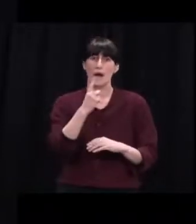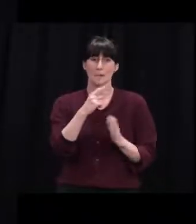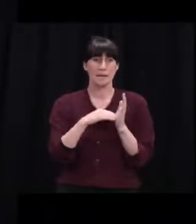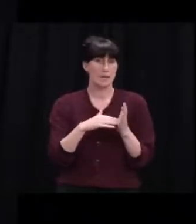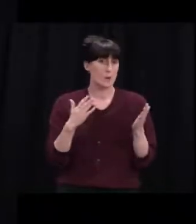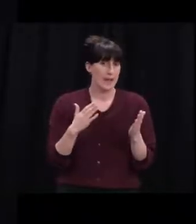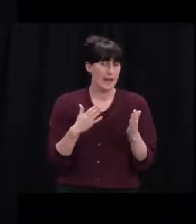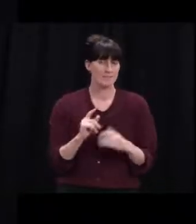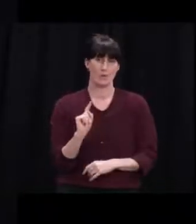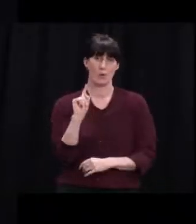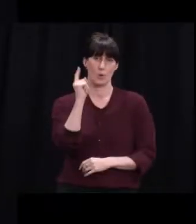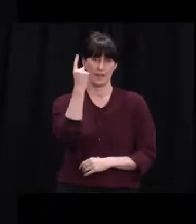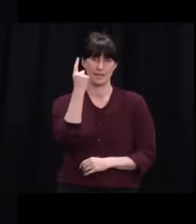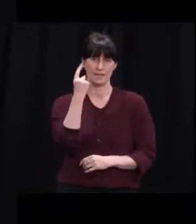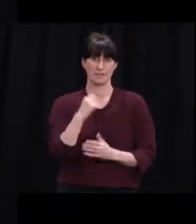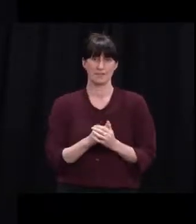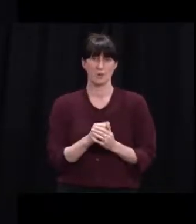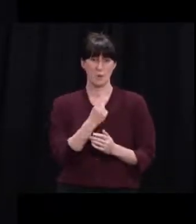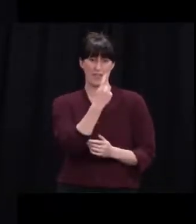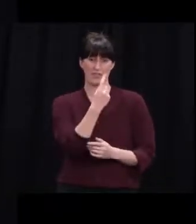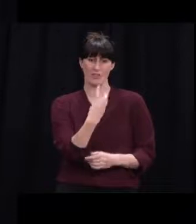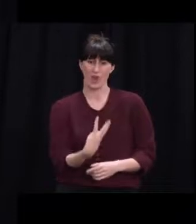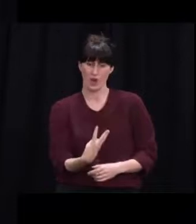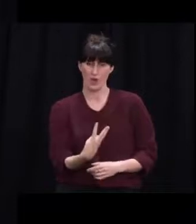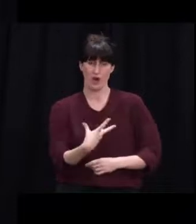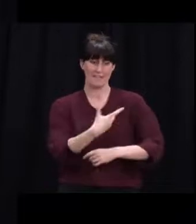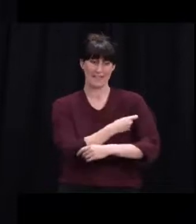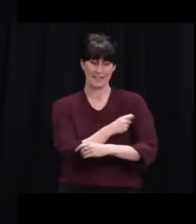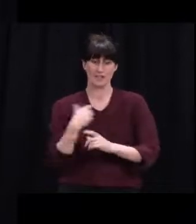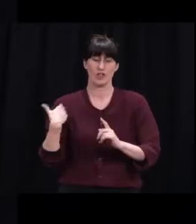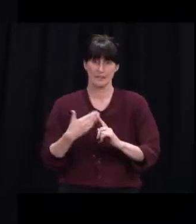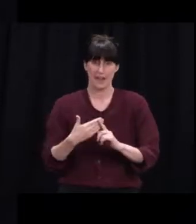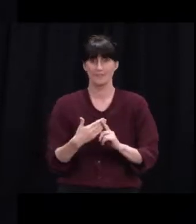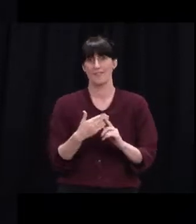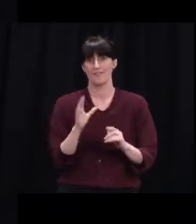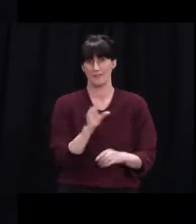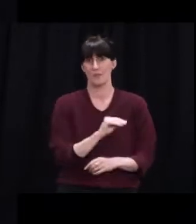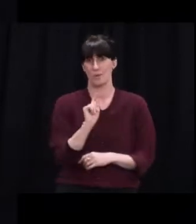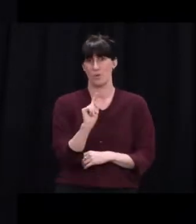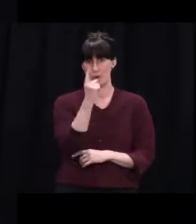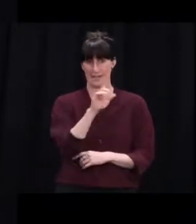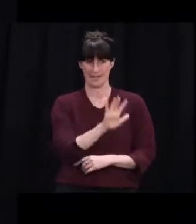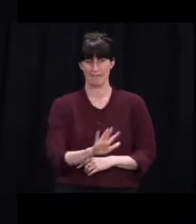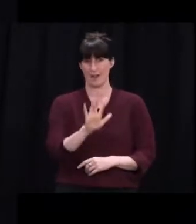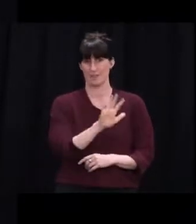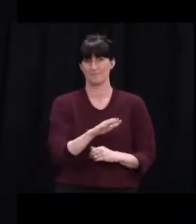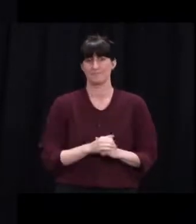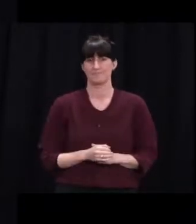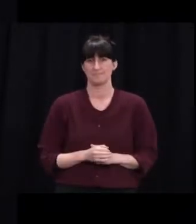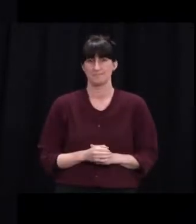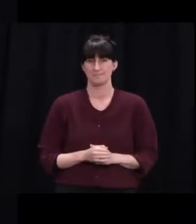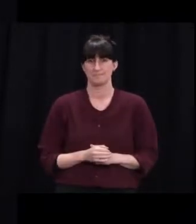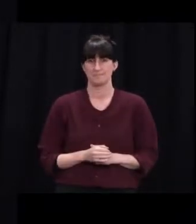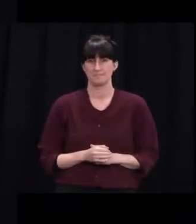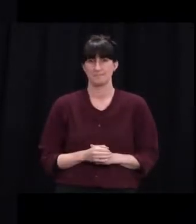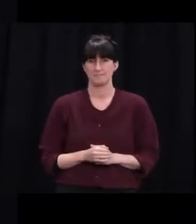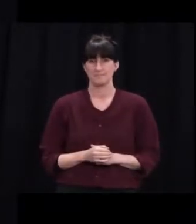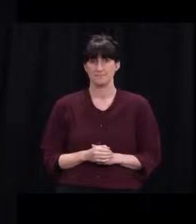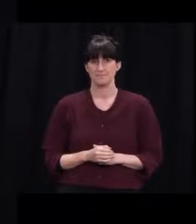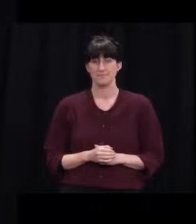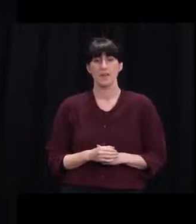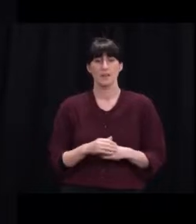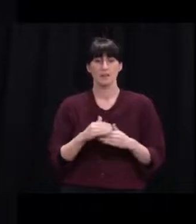2,932,455 doses of the vaccine have been delivered so far. Over 1 million of those have been in Auckland, so over a third of the doses of vaccine that have